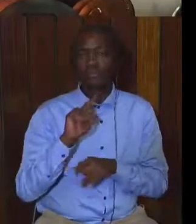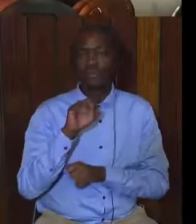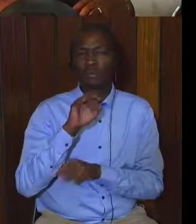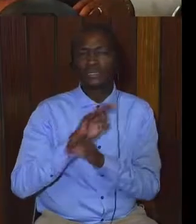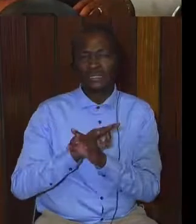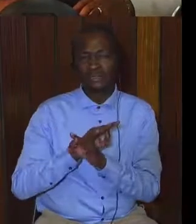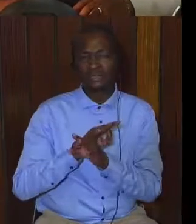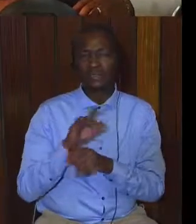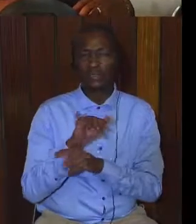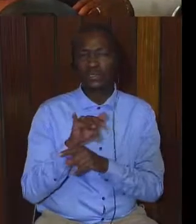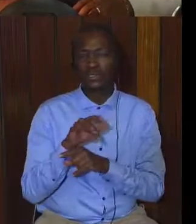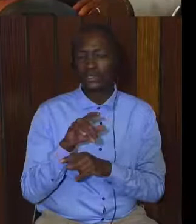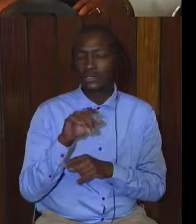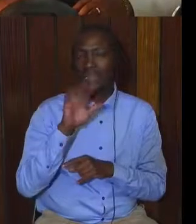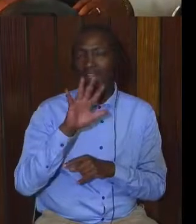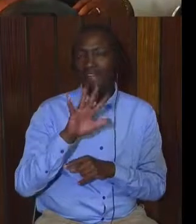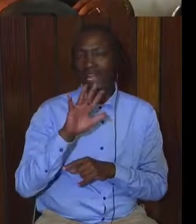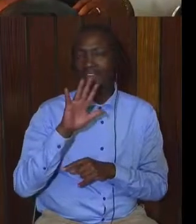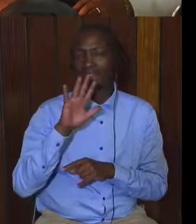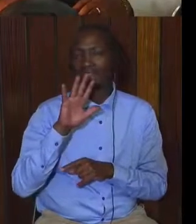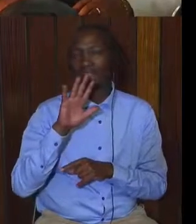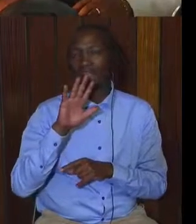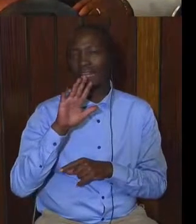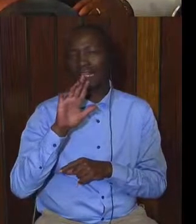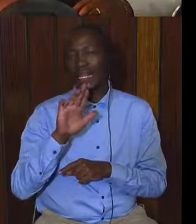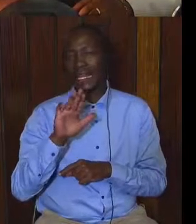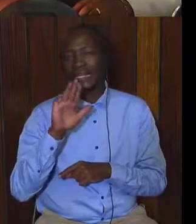24%, which is 599 million.